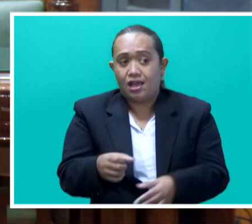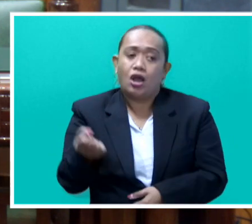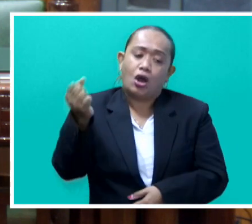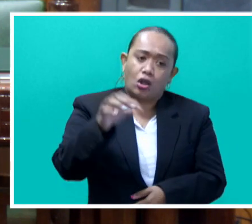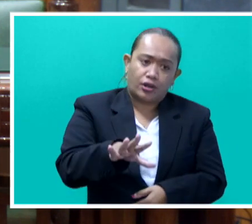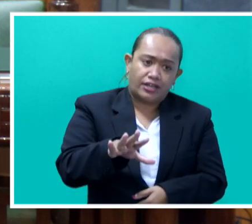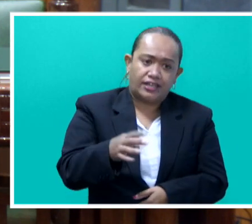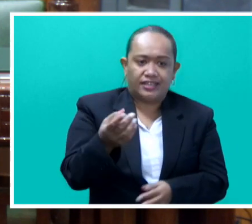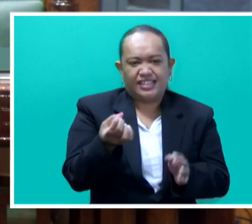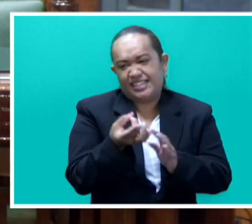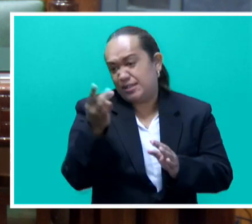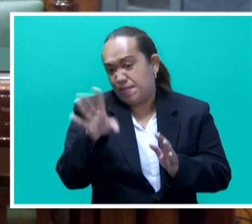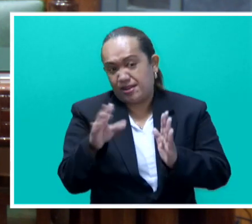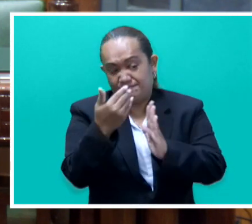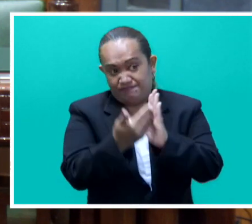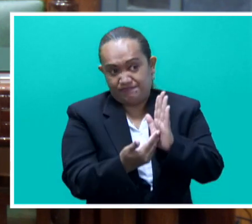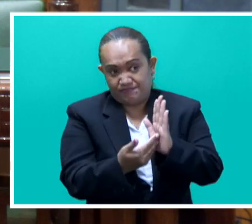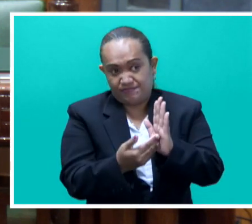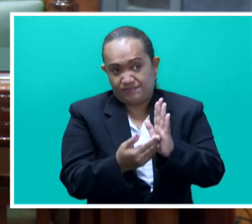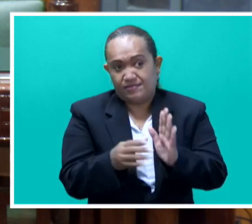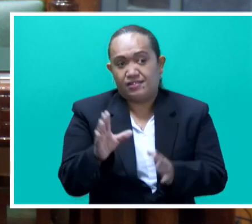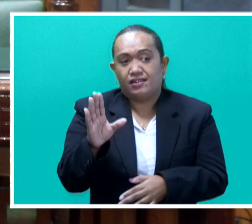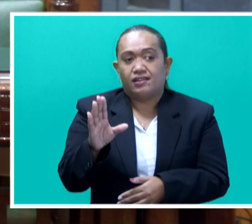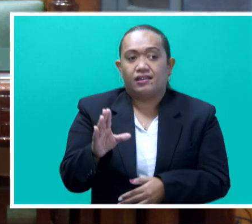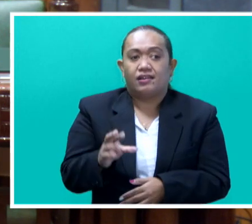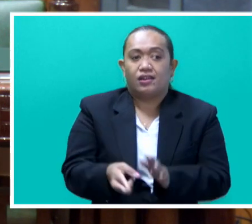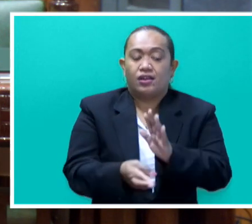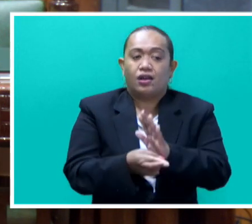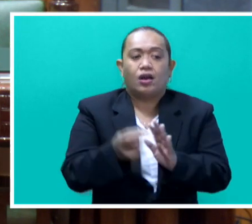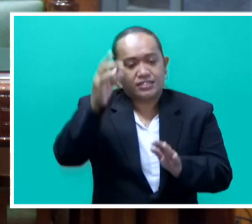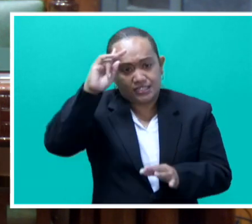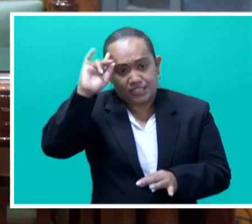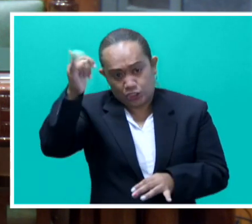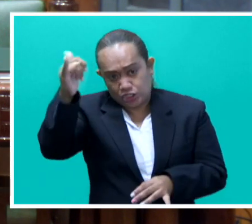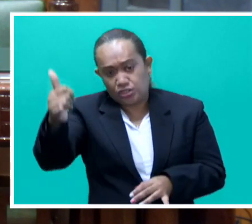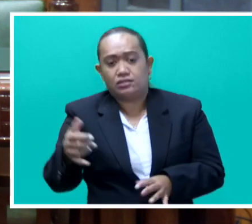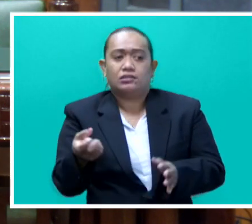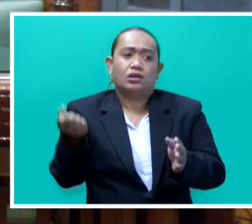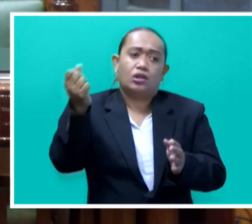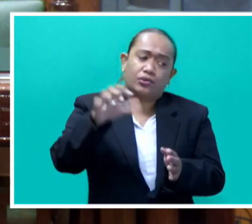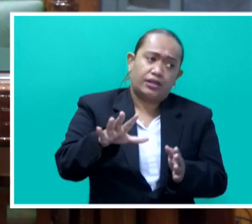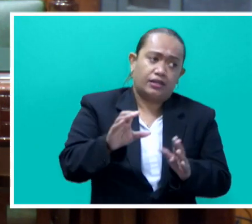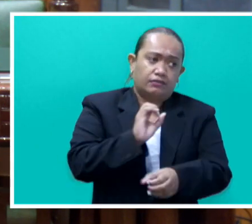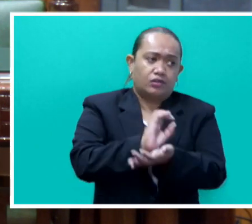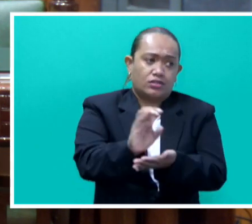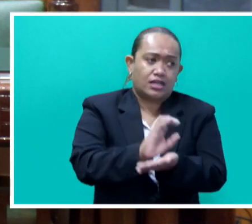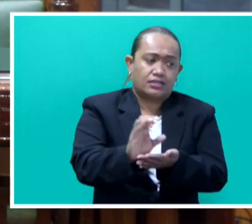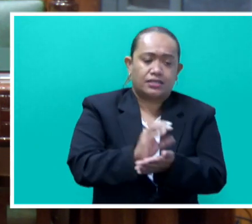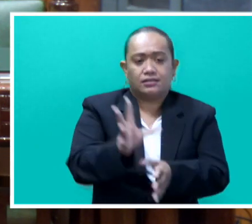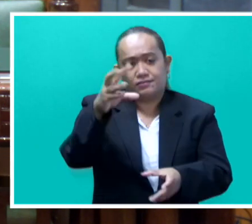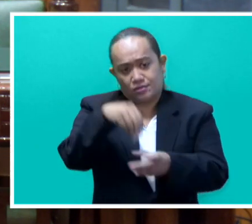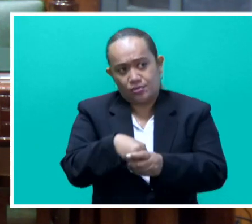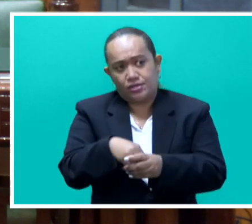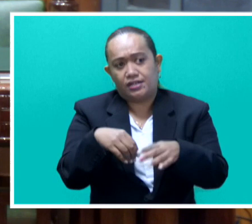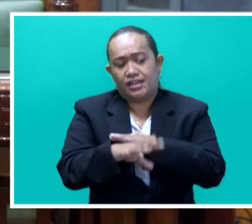the draft bill. The relevant comments and suggestions were taken on board by the local consultant and included in the